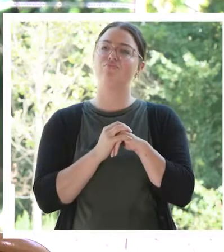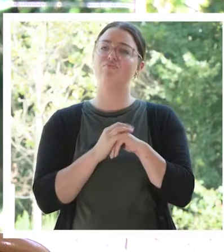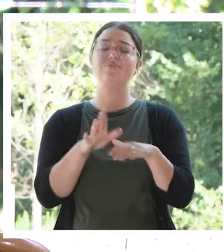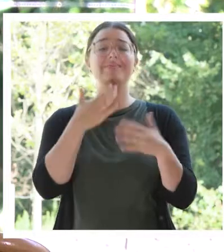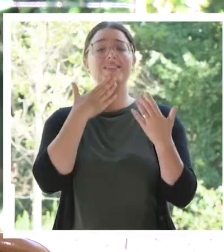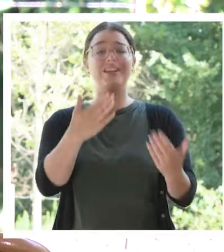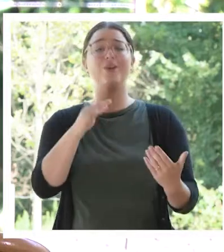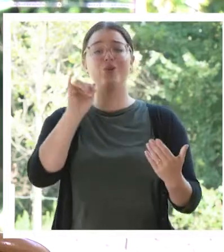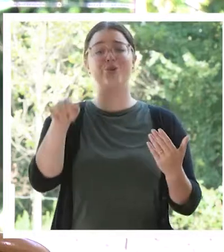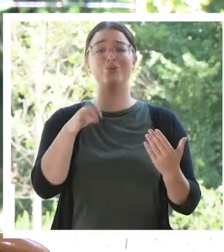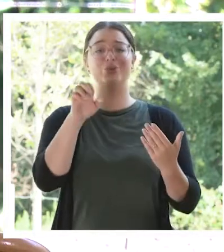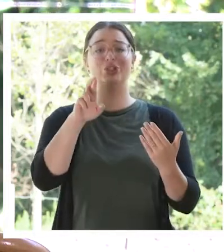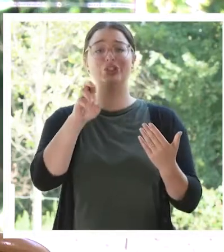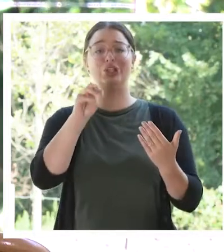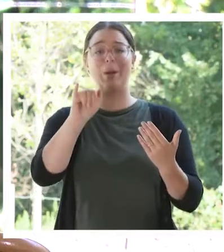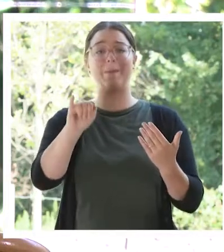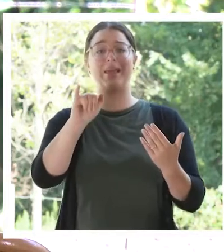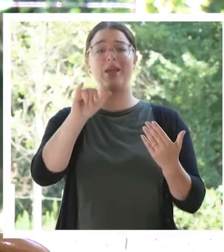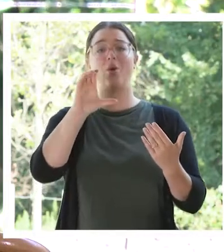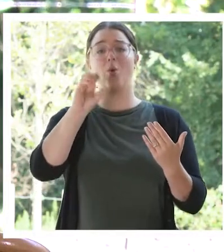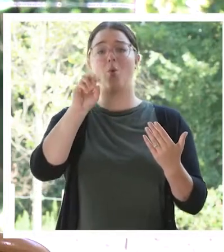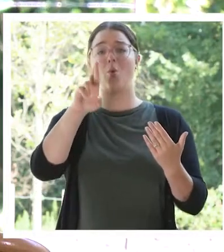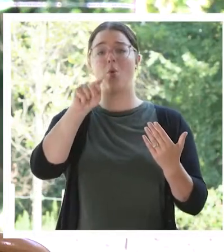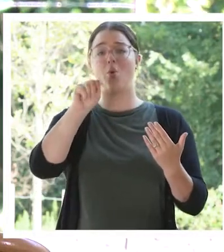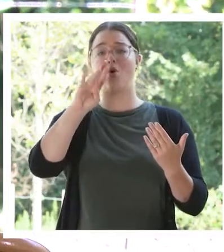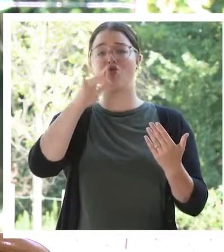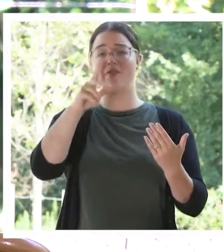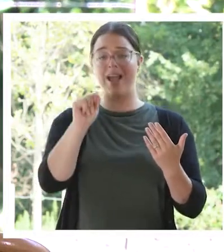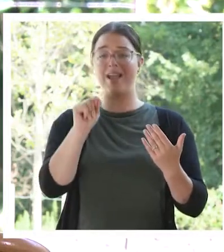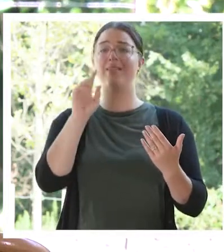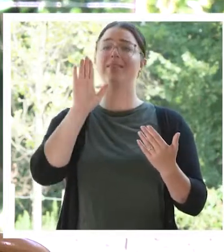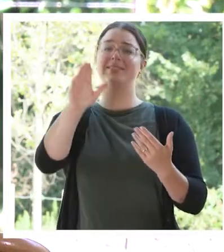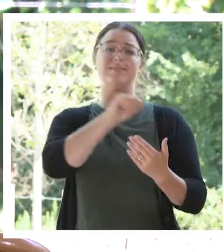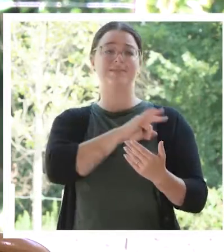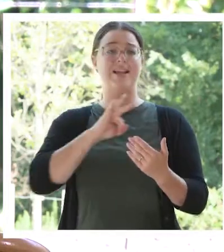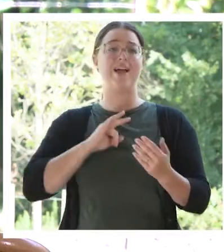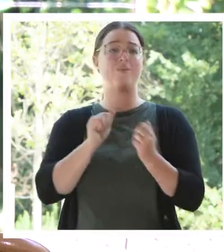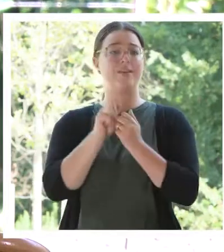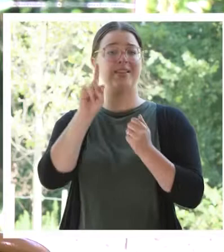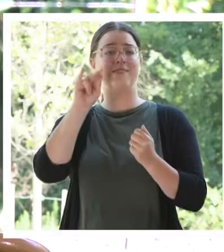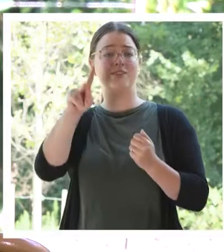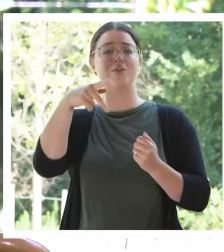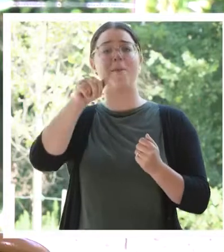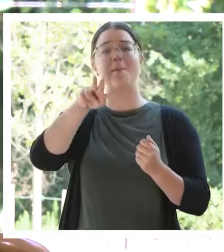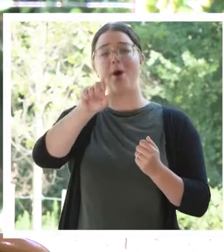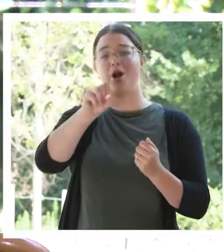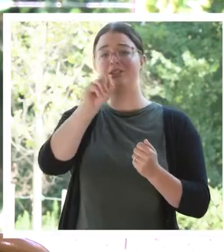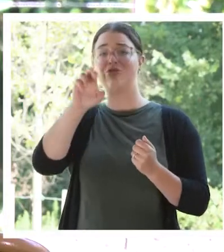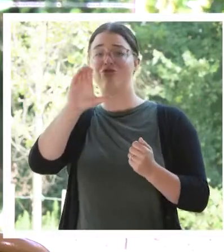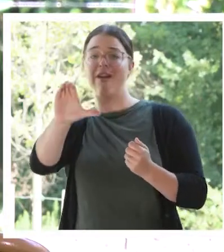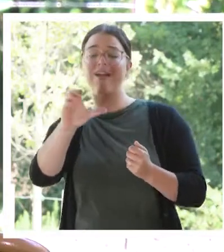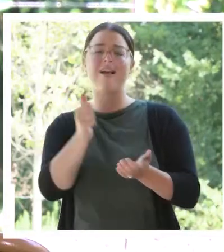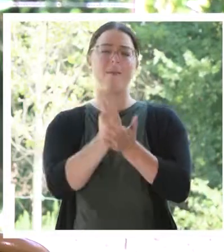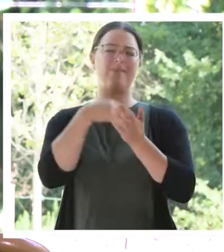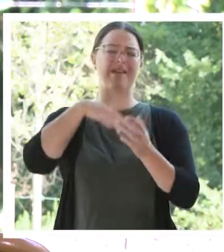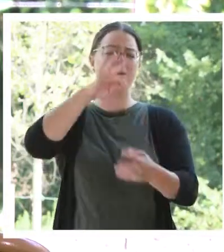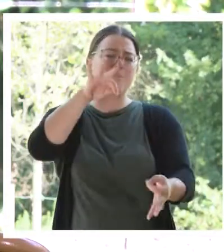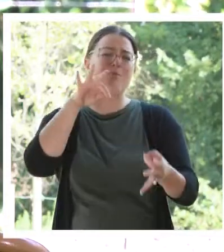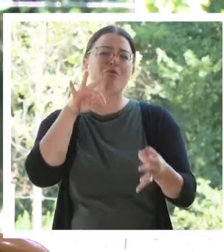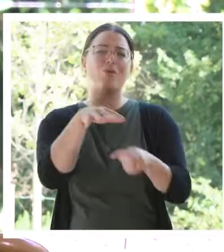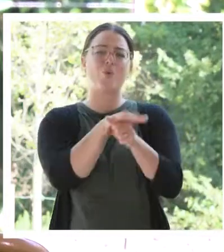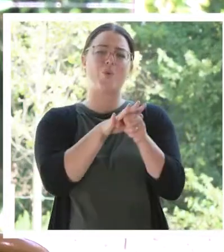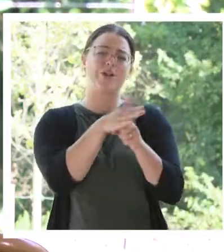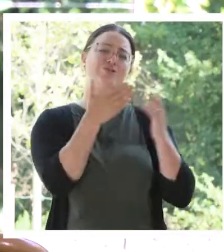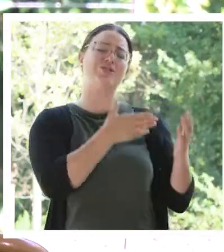Jeremy Courtright, who's standing in the back, and his staff from the Division of Parks and Recreation, who help us find the perfect location here in our park. And they always